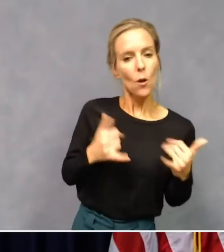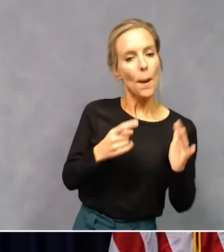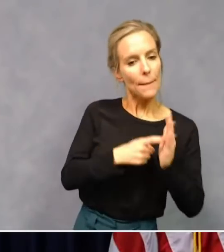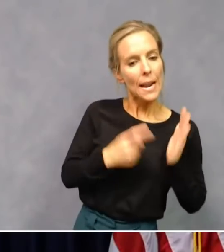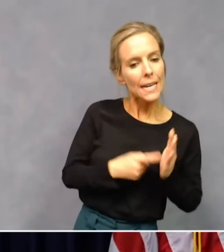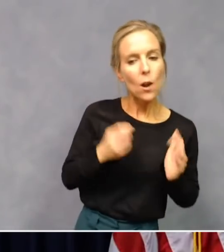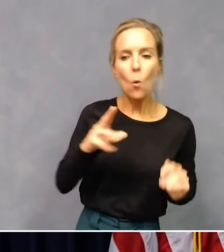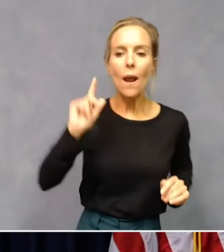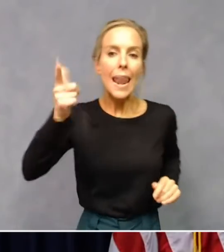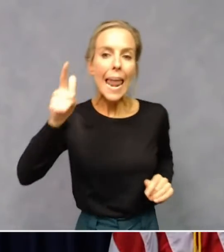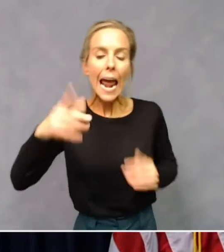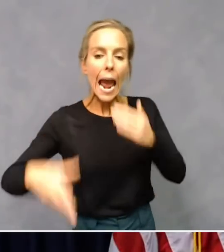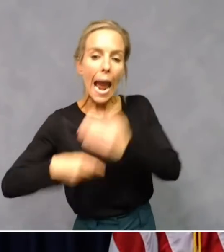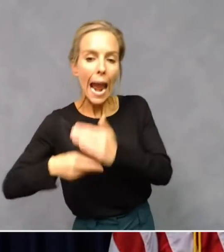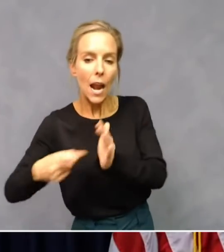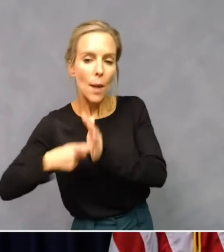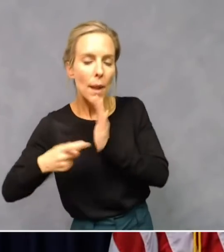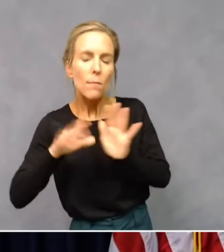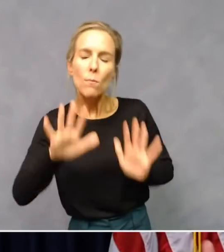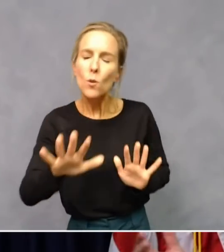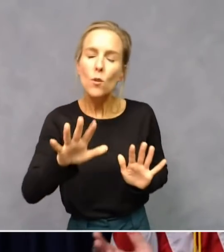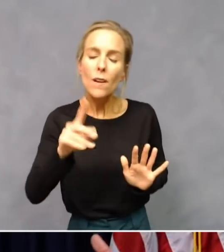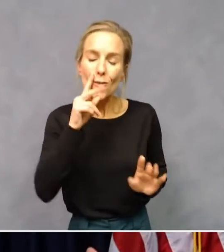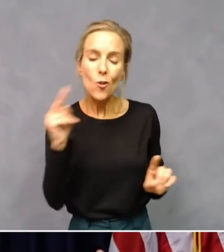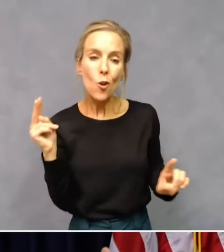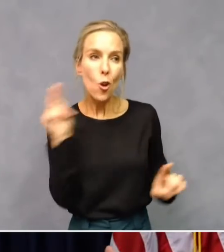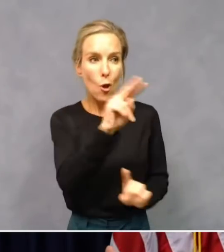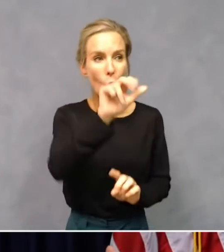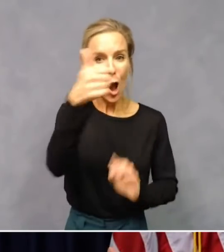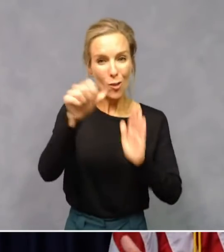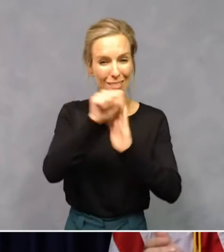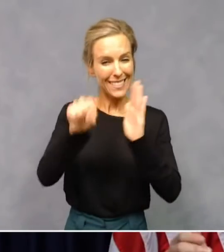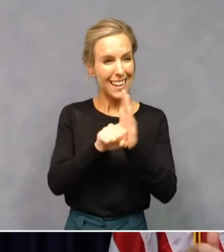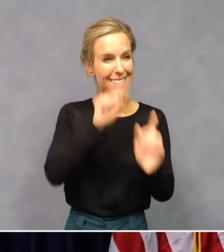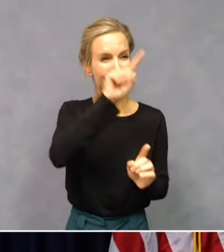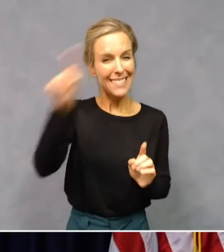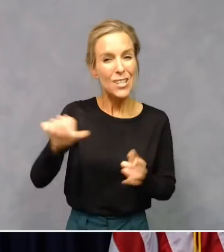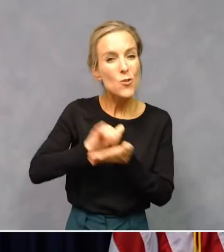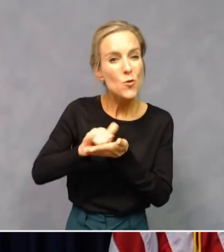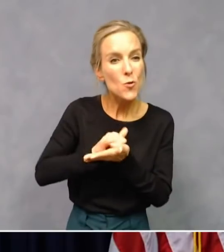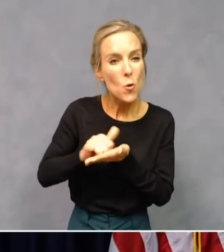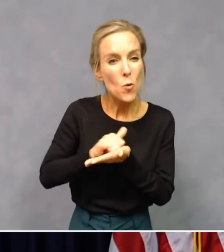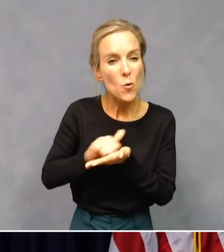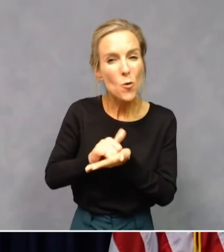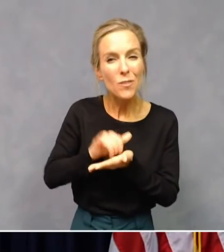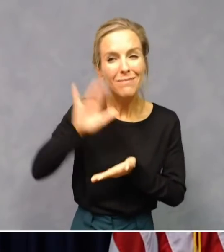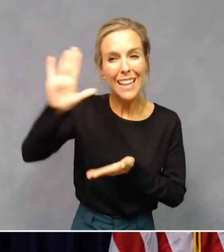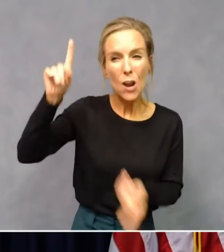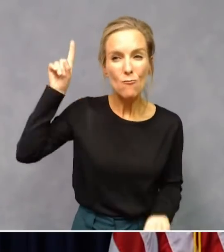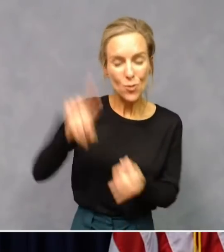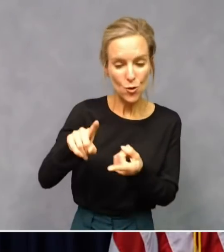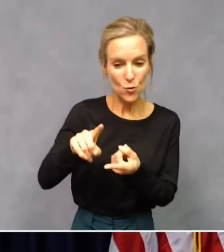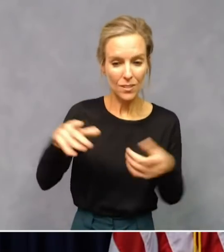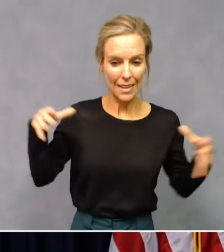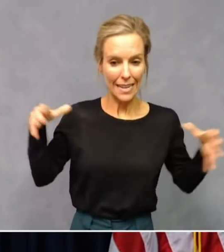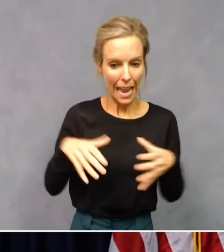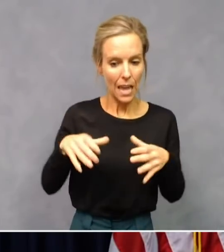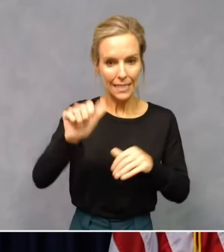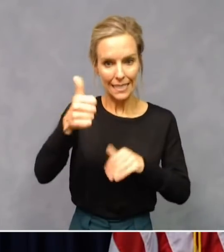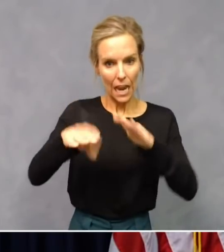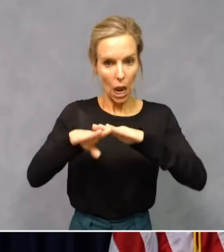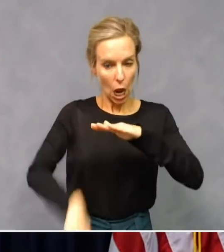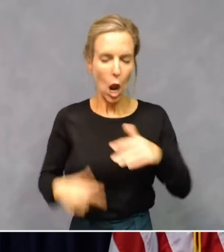you look through steps that other states are taking, New York just reduced gatherings to 10 or under. Well, we were already